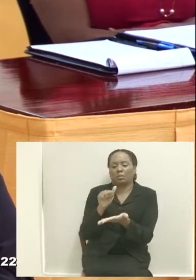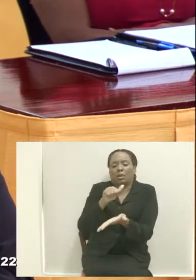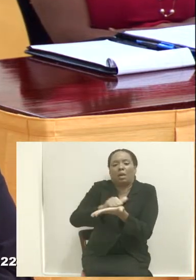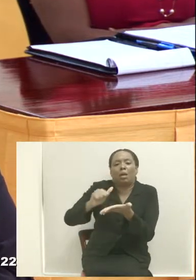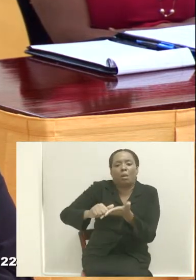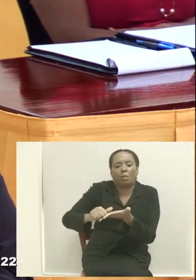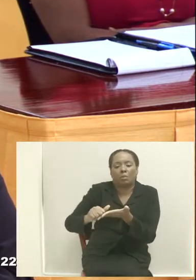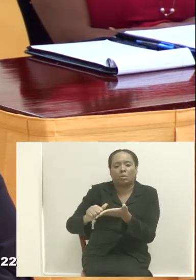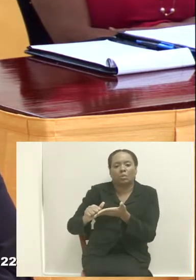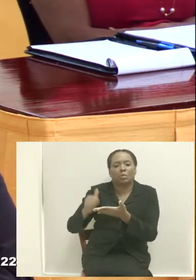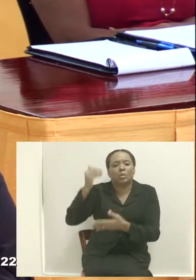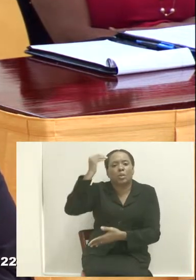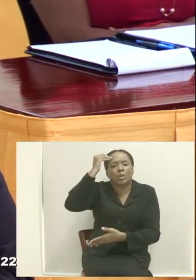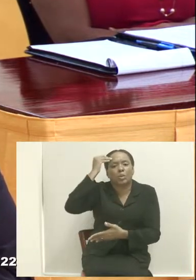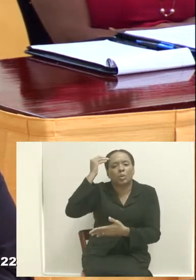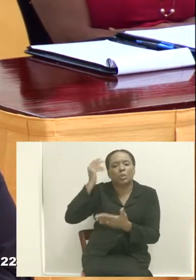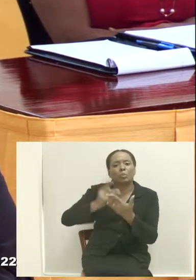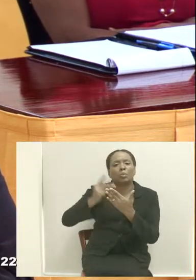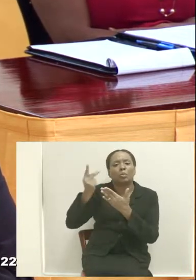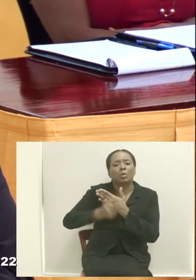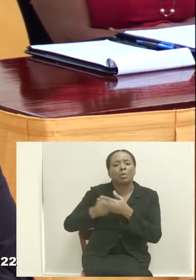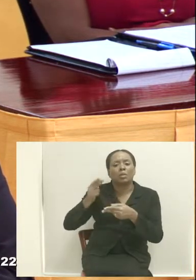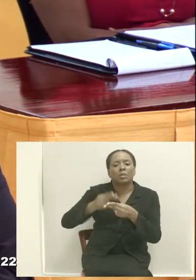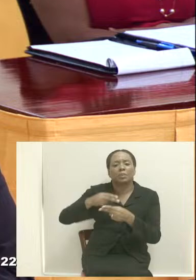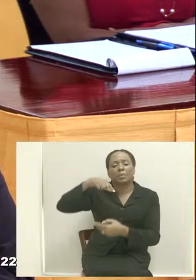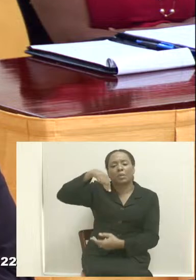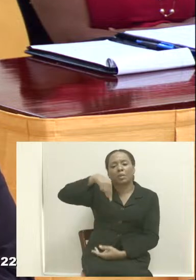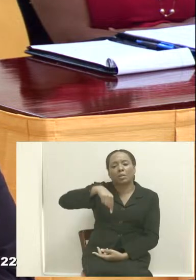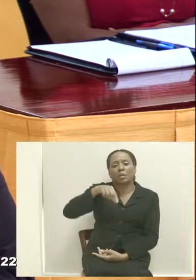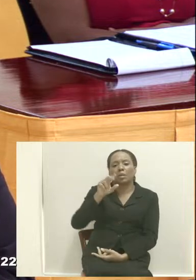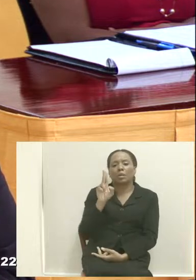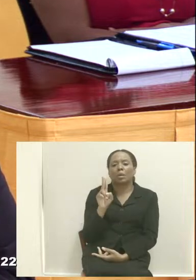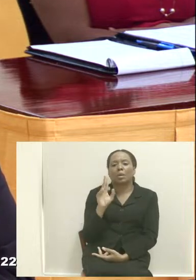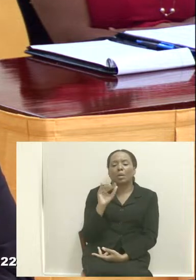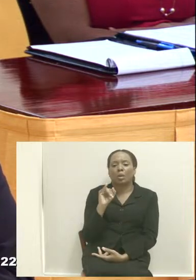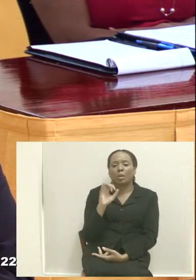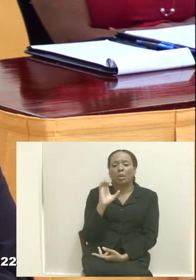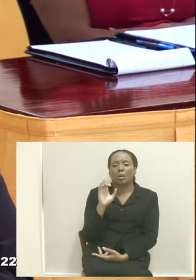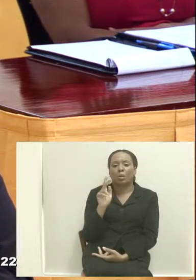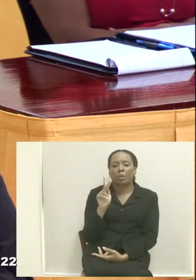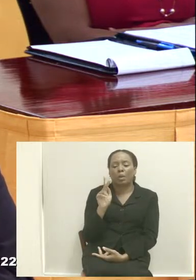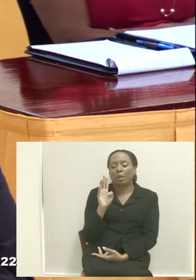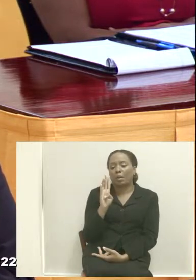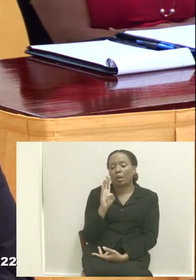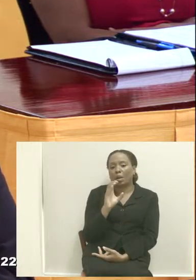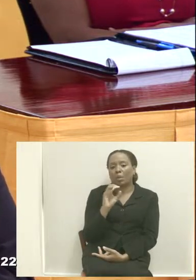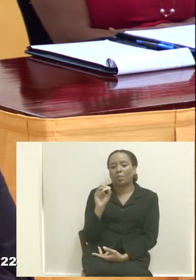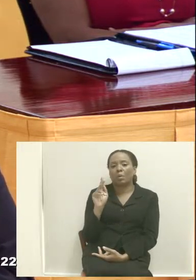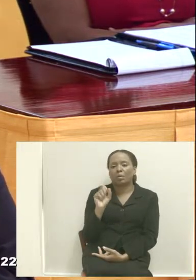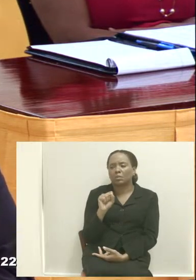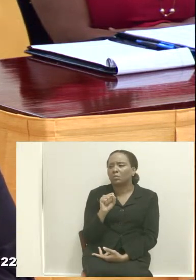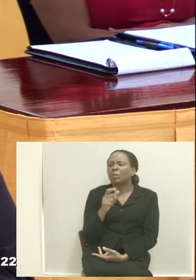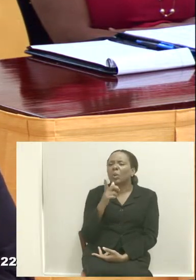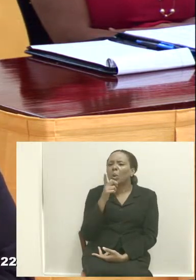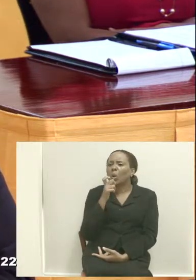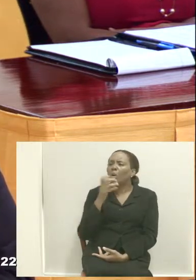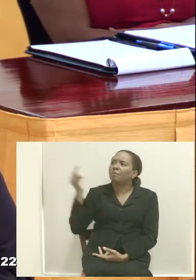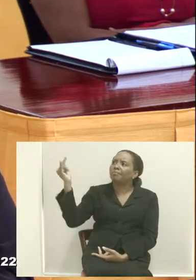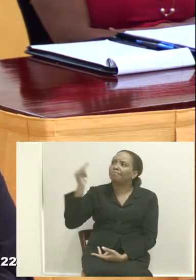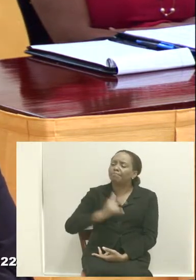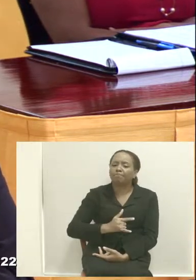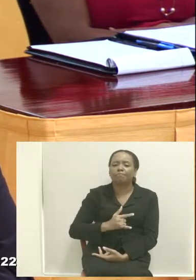Who is working with you for a month? Which consultant is coming in to spend a month or two with you to make sure that you continue